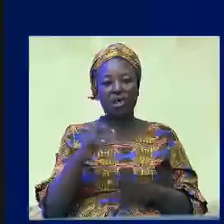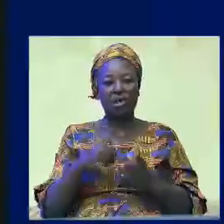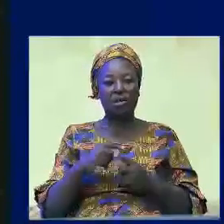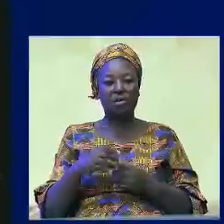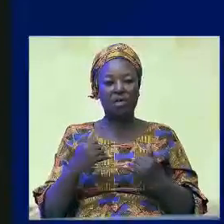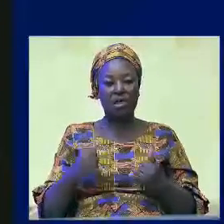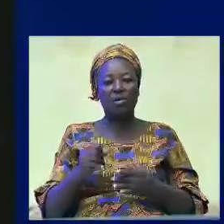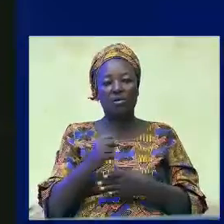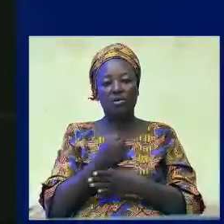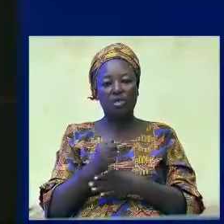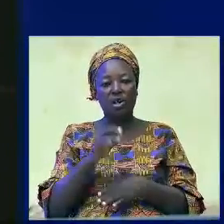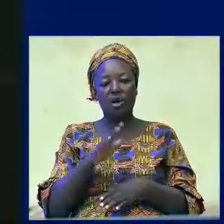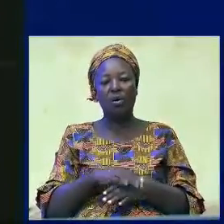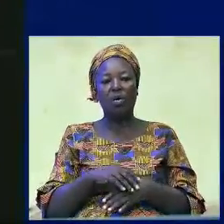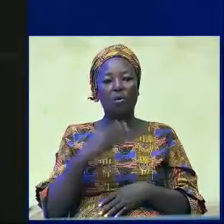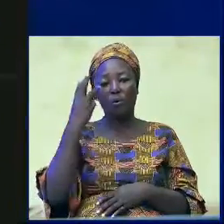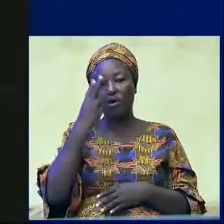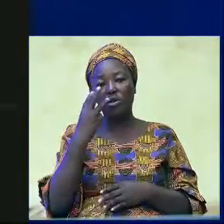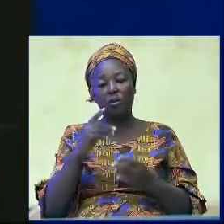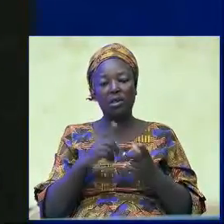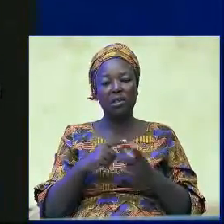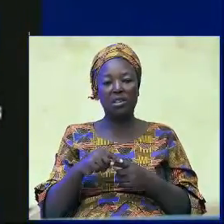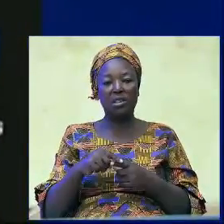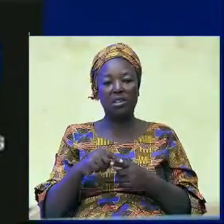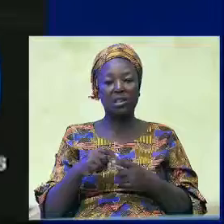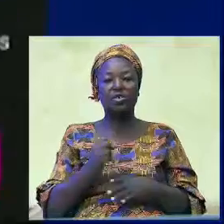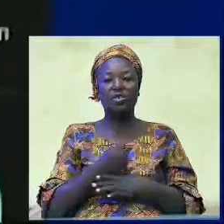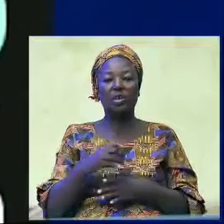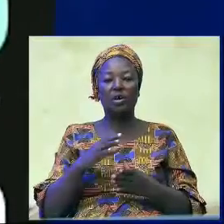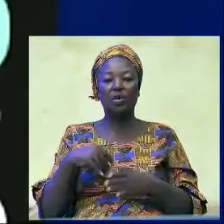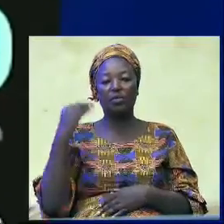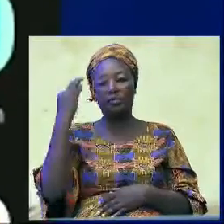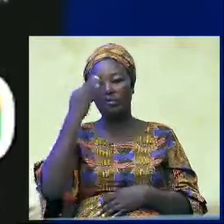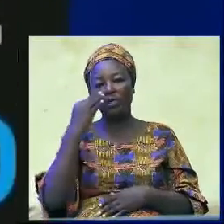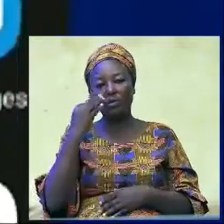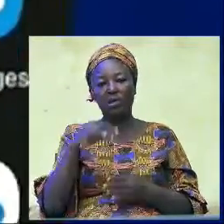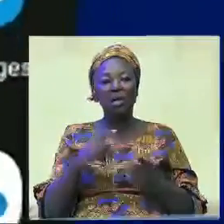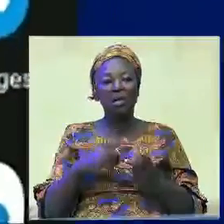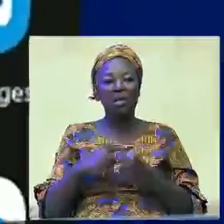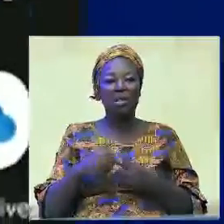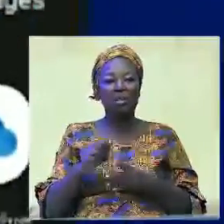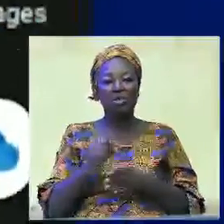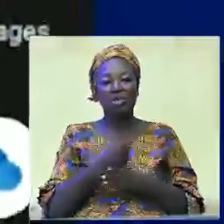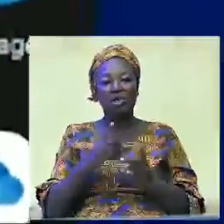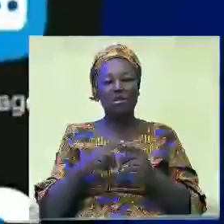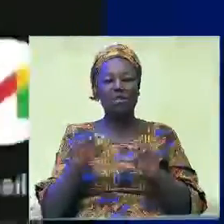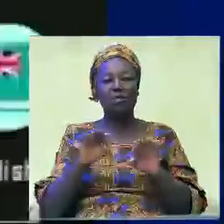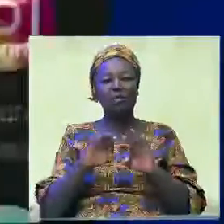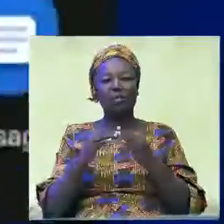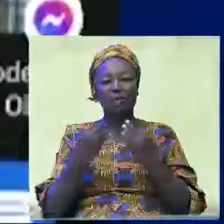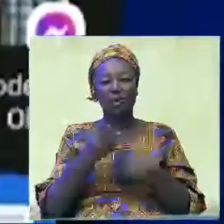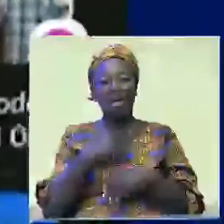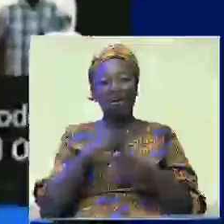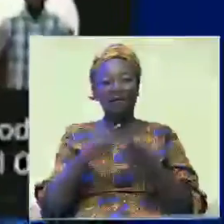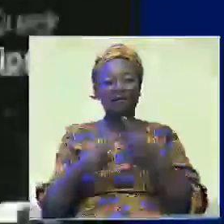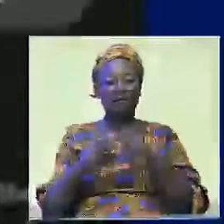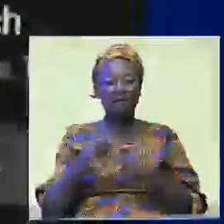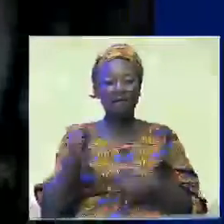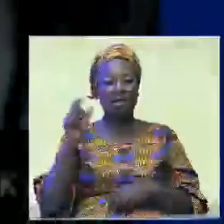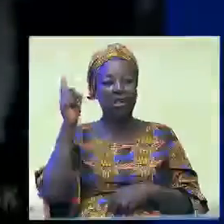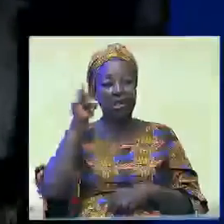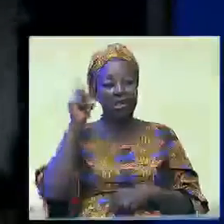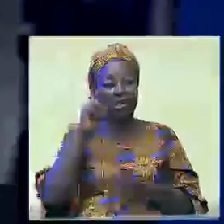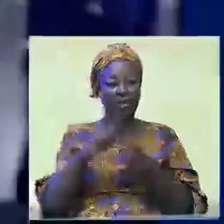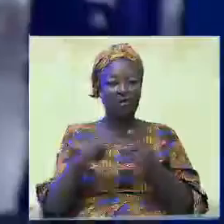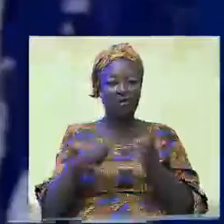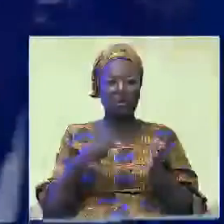share button. You can now share on WhatsApp, share on Facebook, share to groups, share to